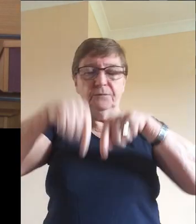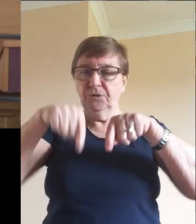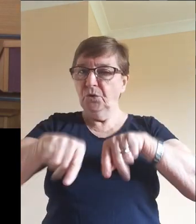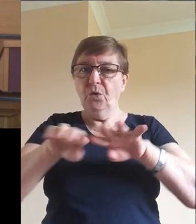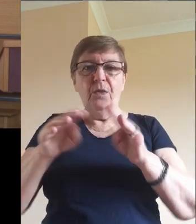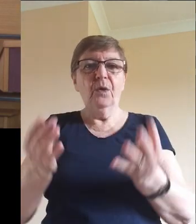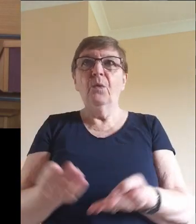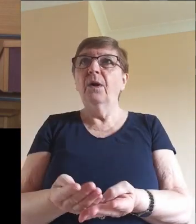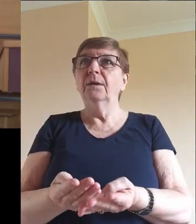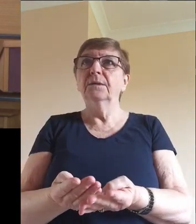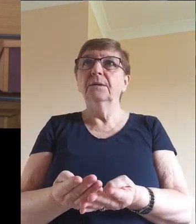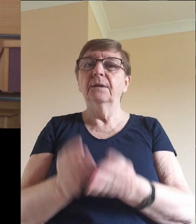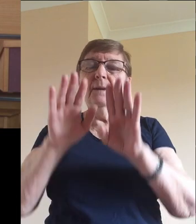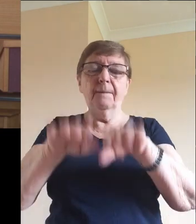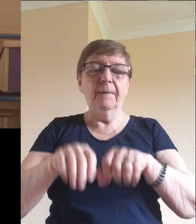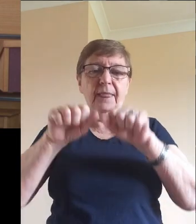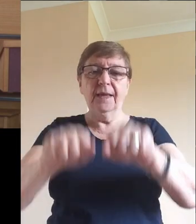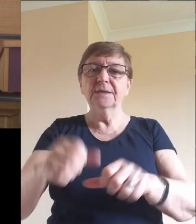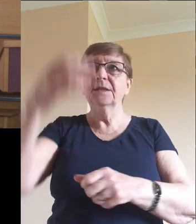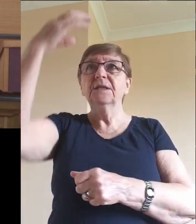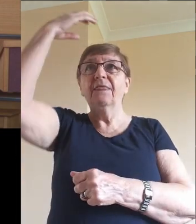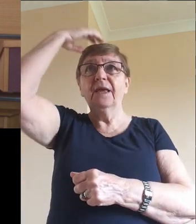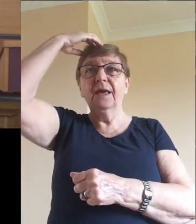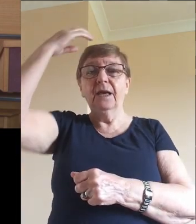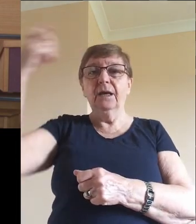Blessed is a King who comes in the name of the Lord.